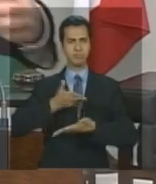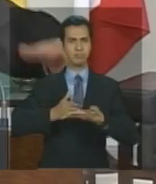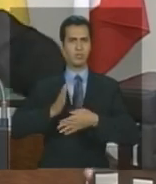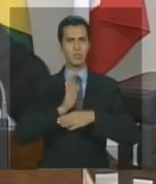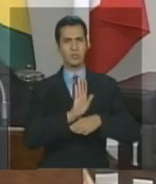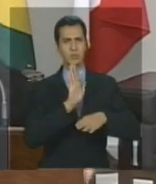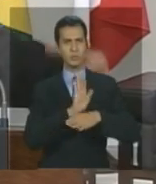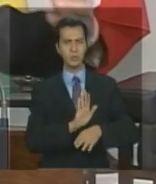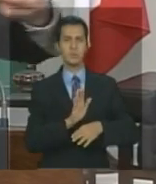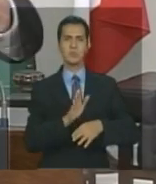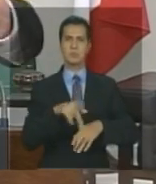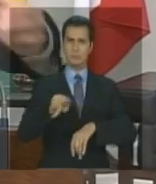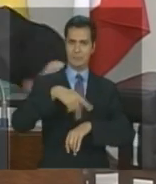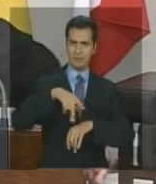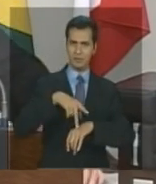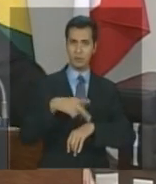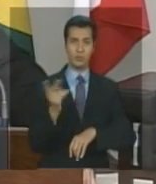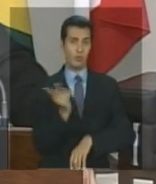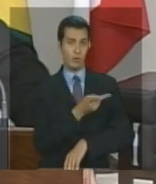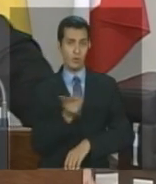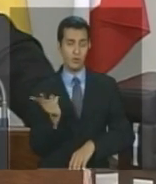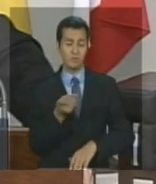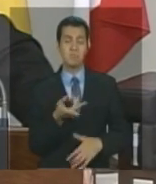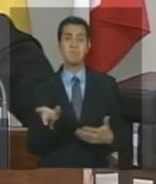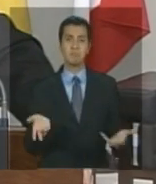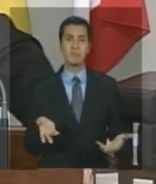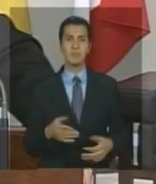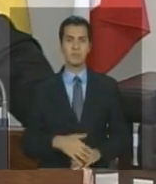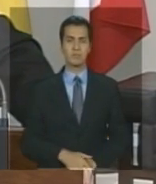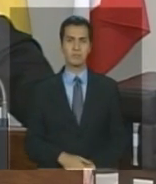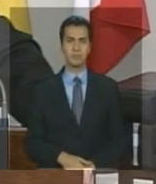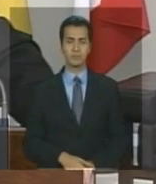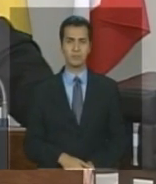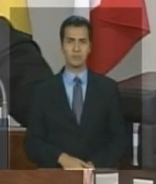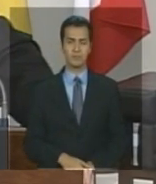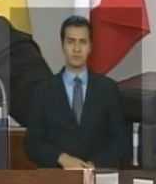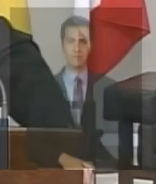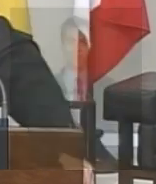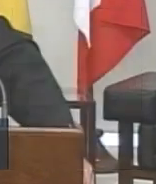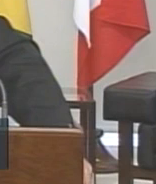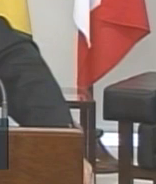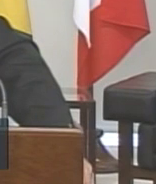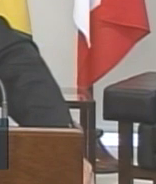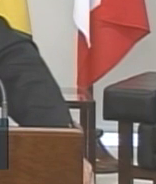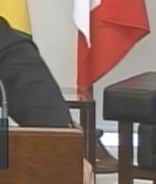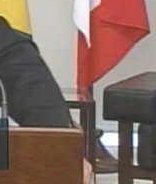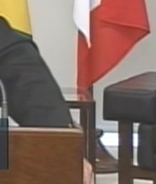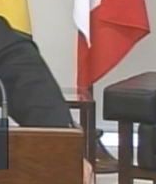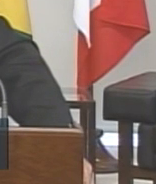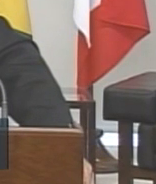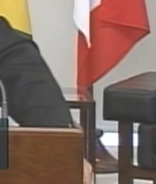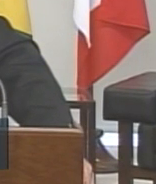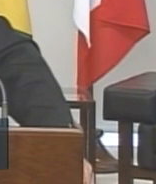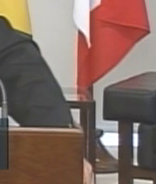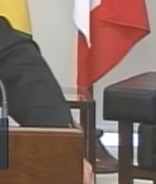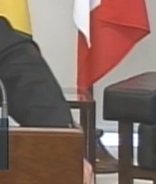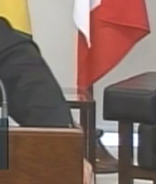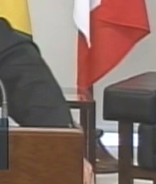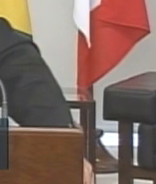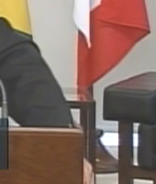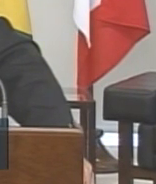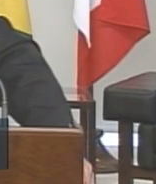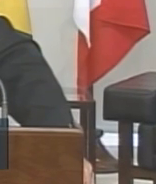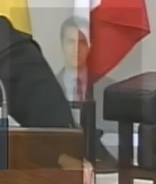bring people, institution more closely together with education, innovation, trade, we can accomplish great